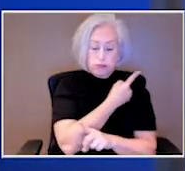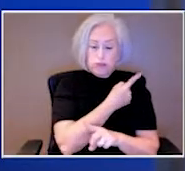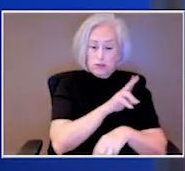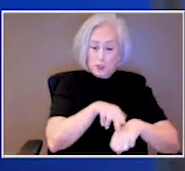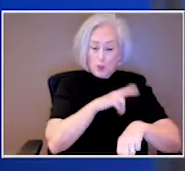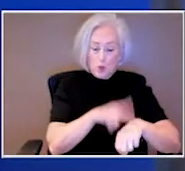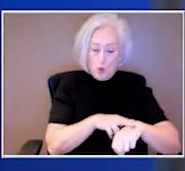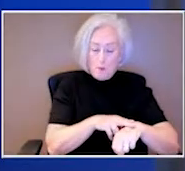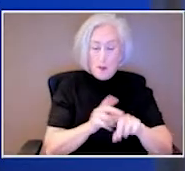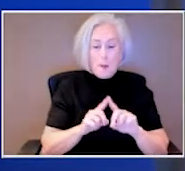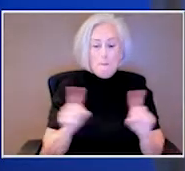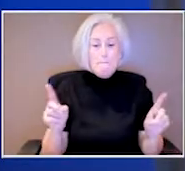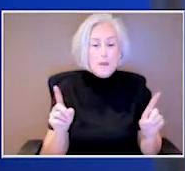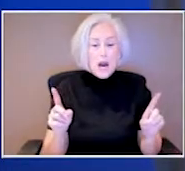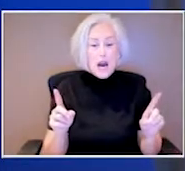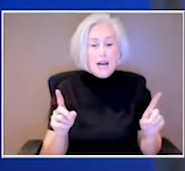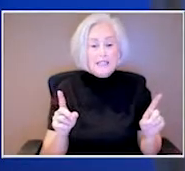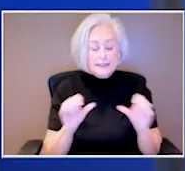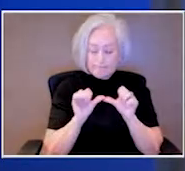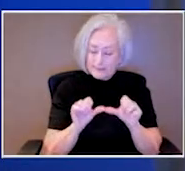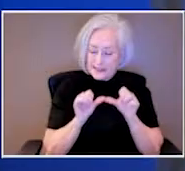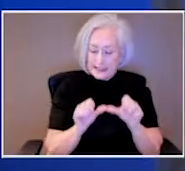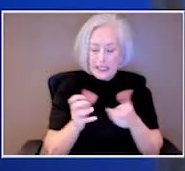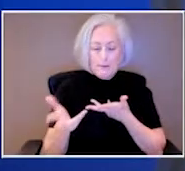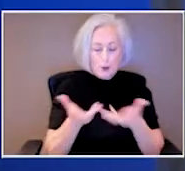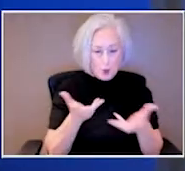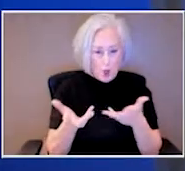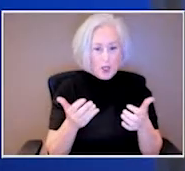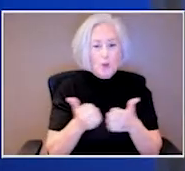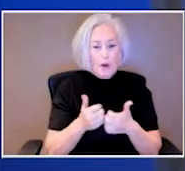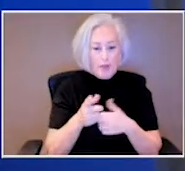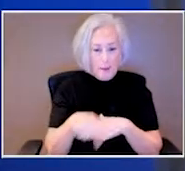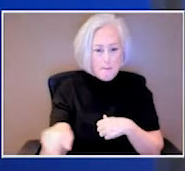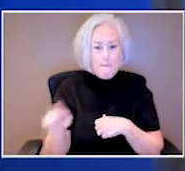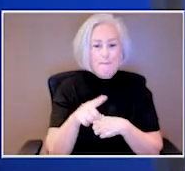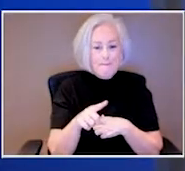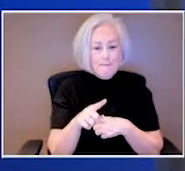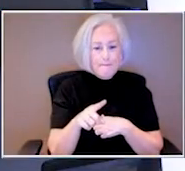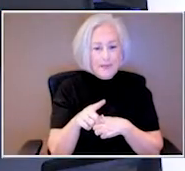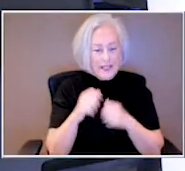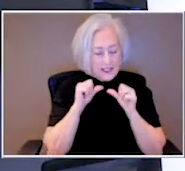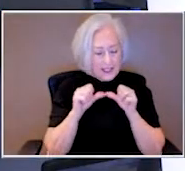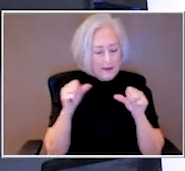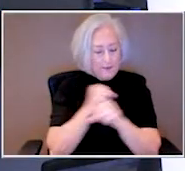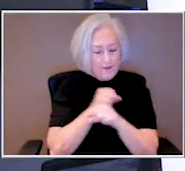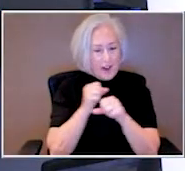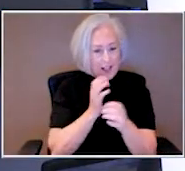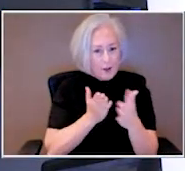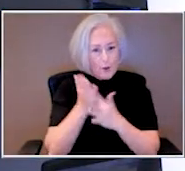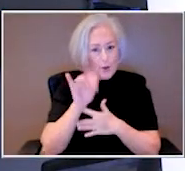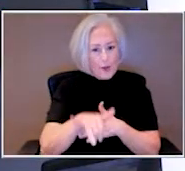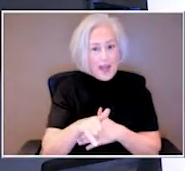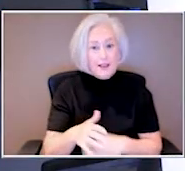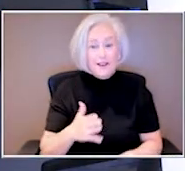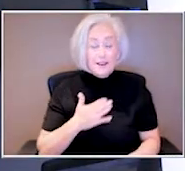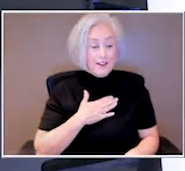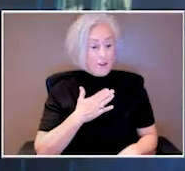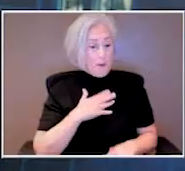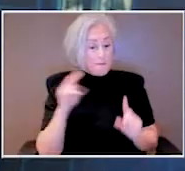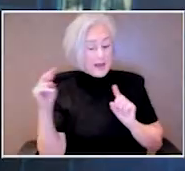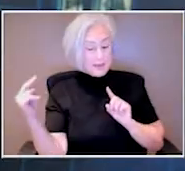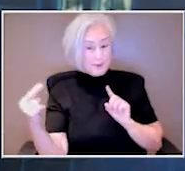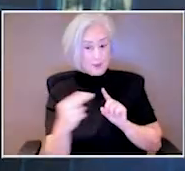but keep talking to these people and keep fighting through it. And from my standpoint, and realize I make